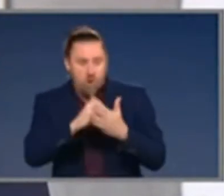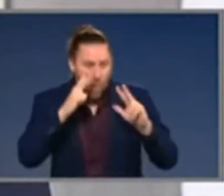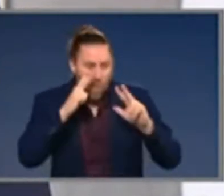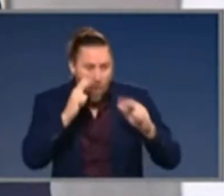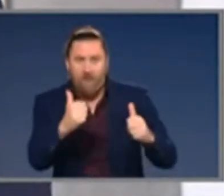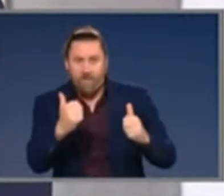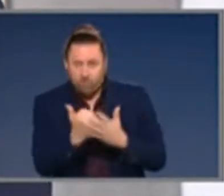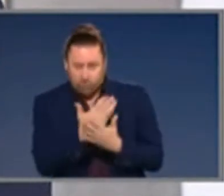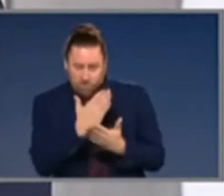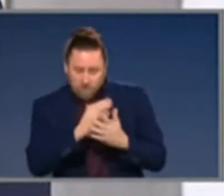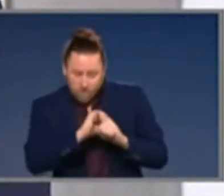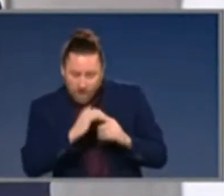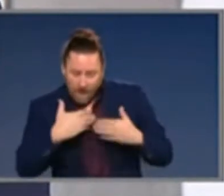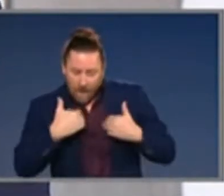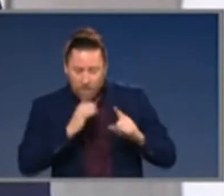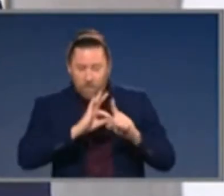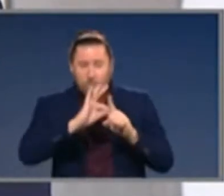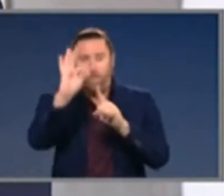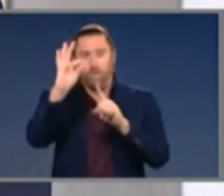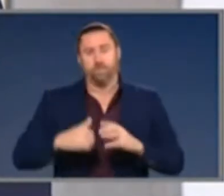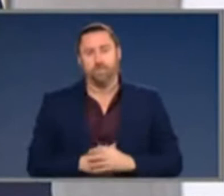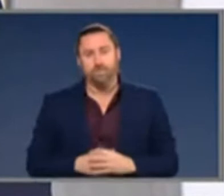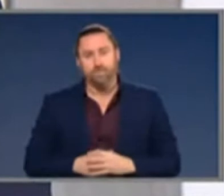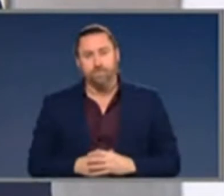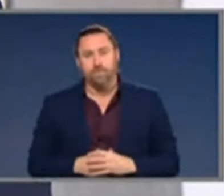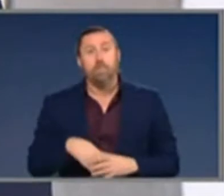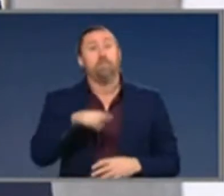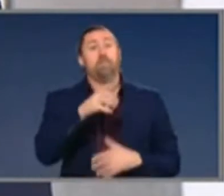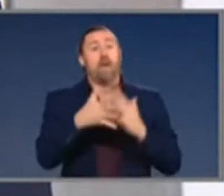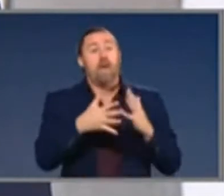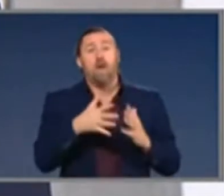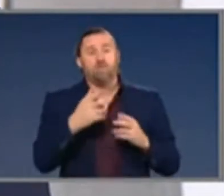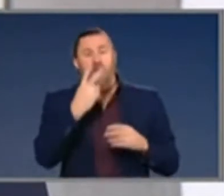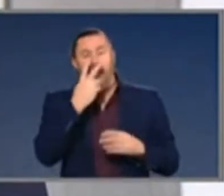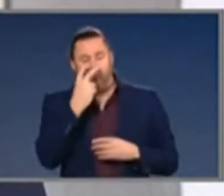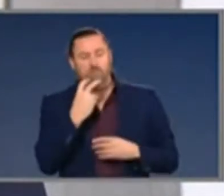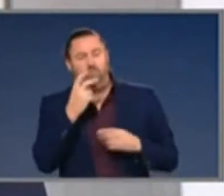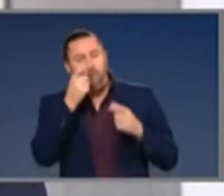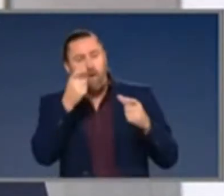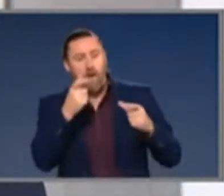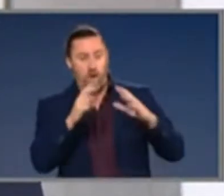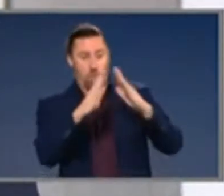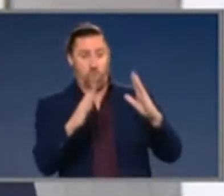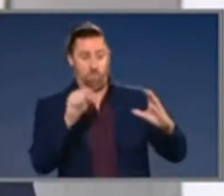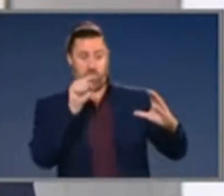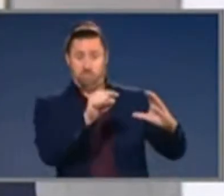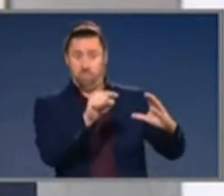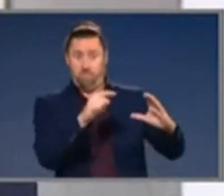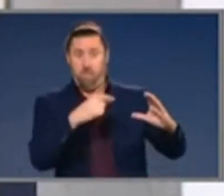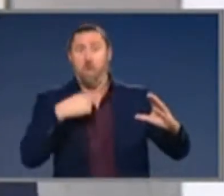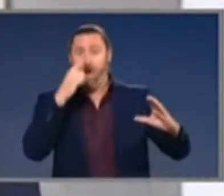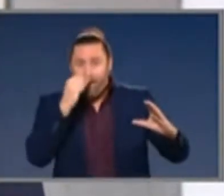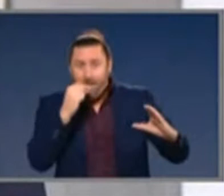care they needed, but also that the facilities themselves could be brought back to a level of operations where the workforce